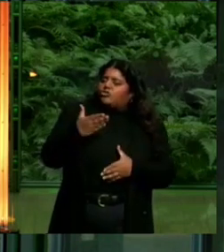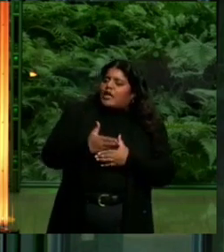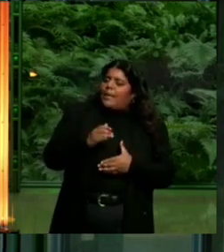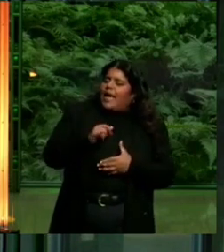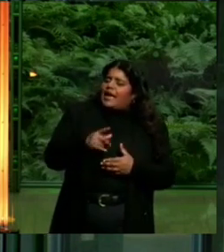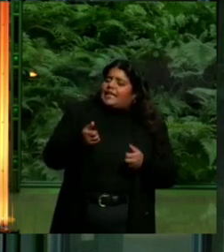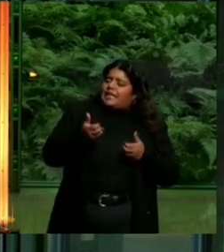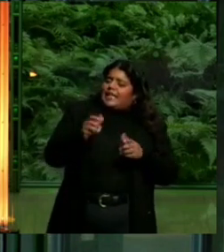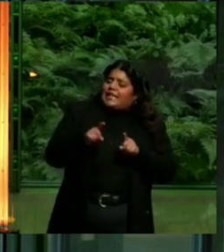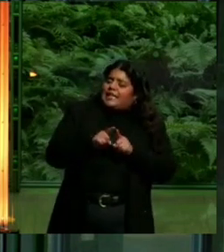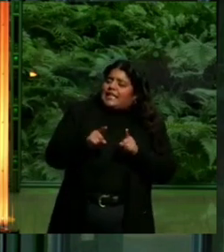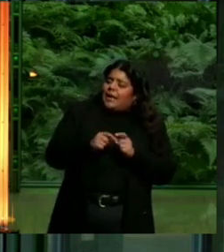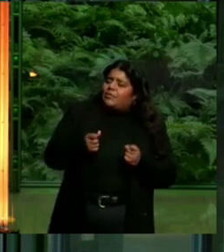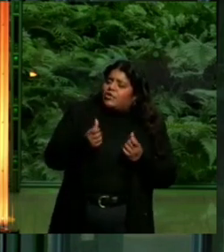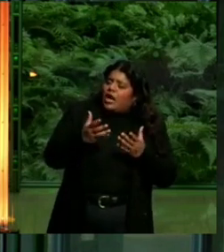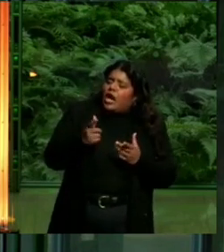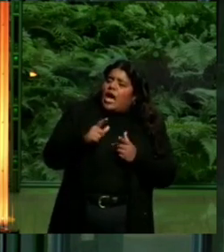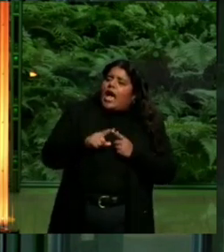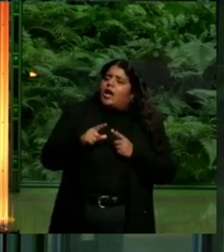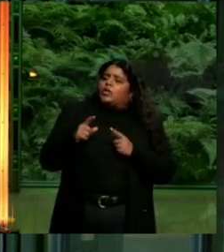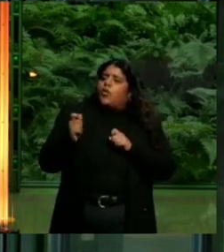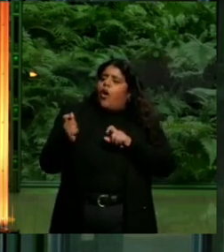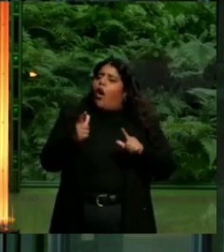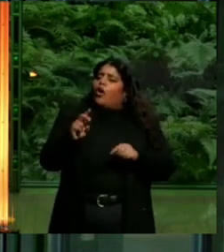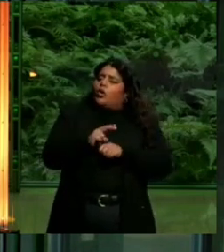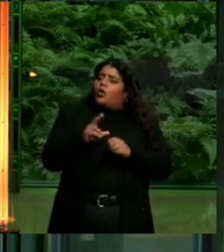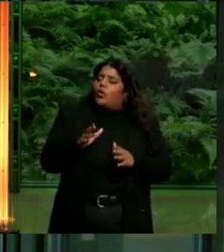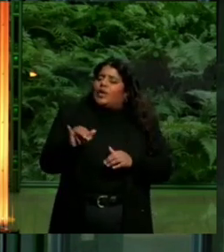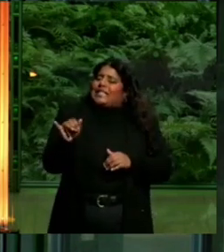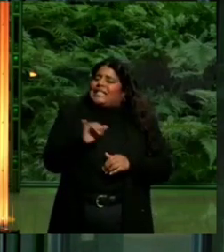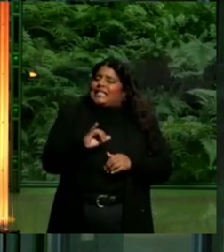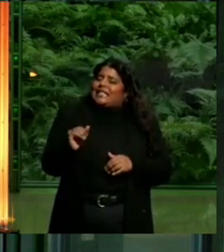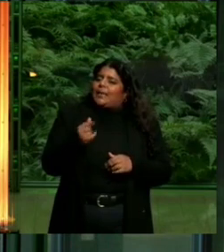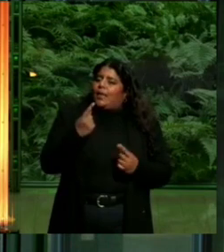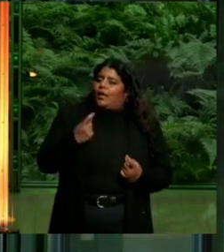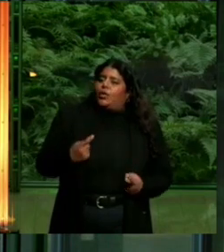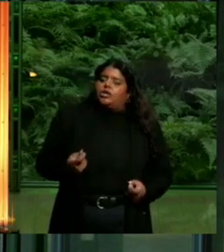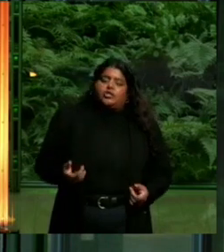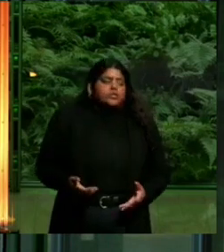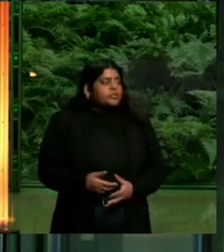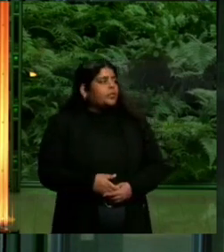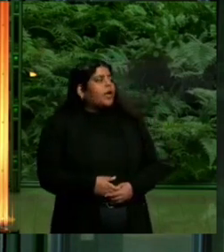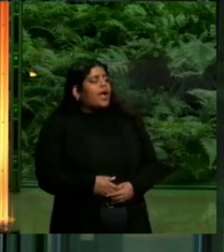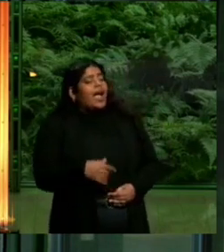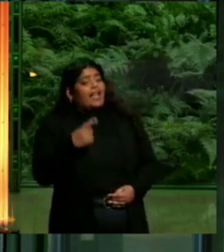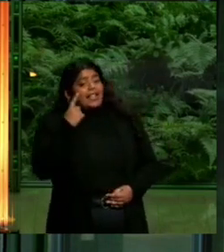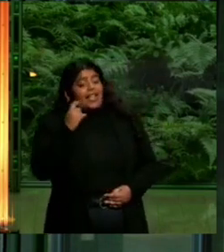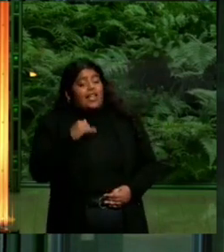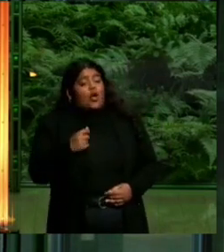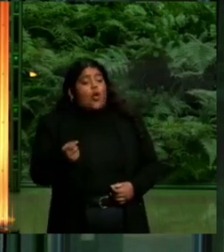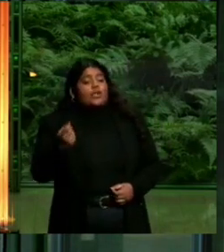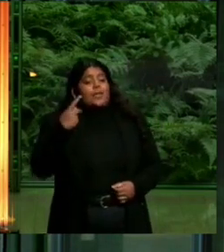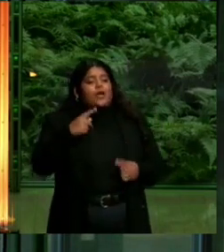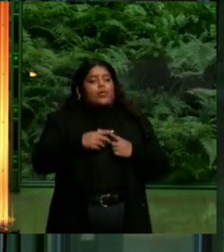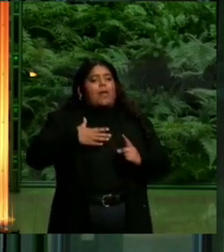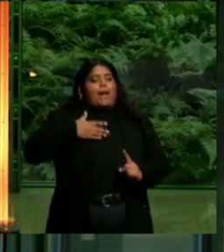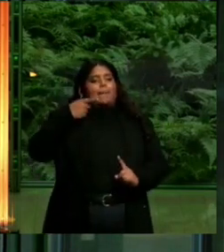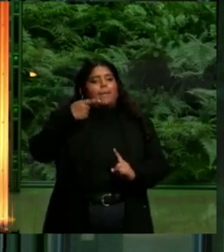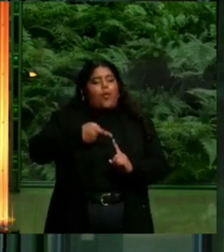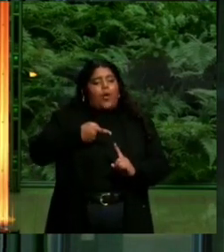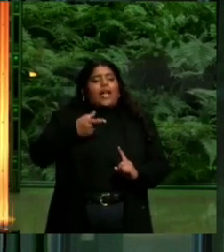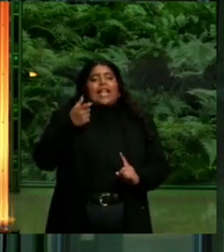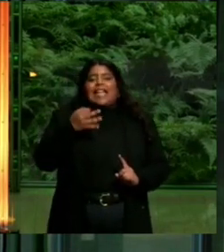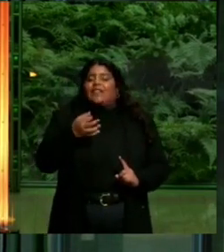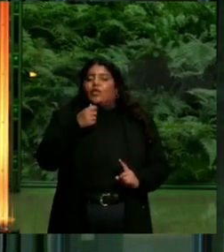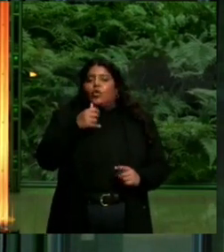same strategies and recommendations to all users with similar queries? Yeah, I think it goes back to my point of like, if you